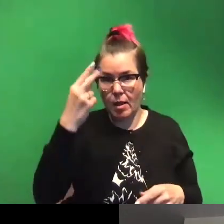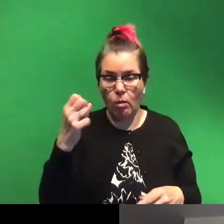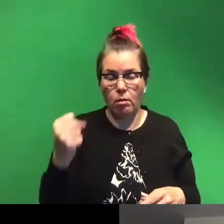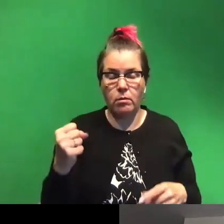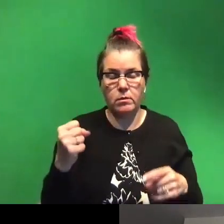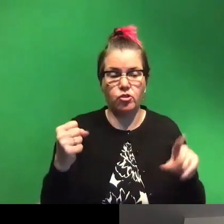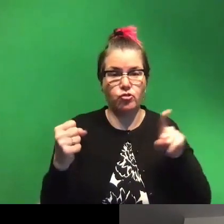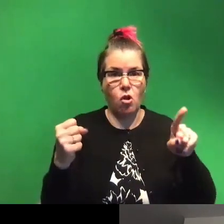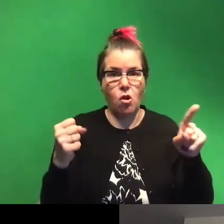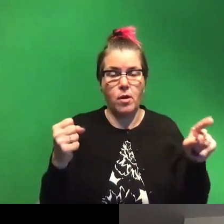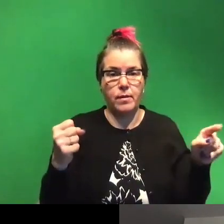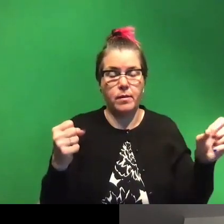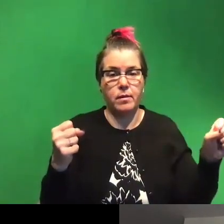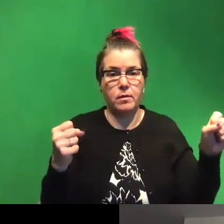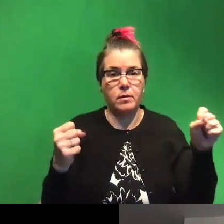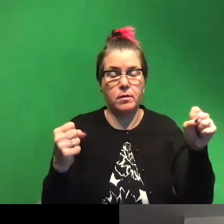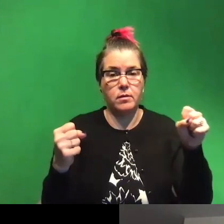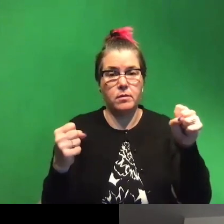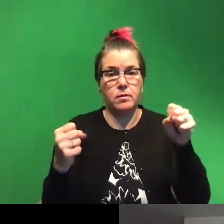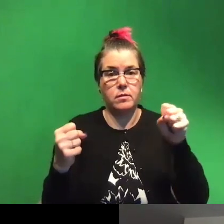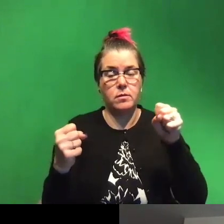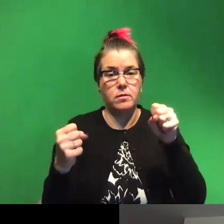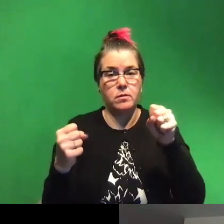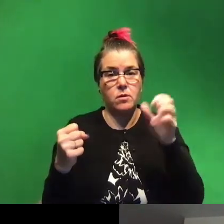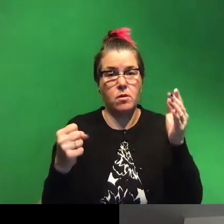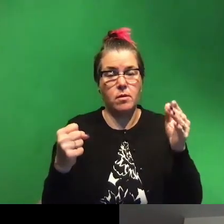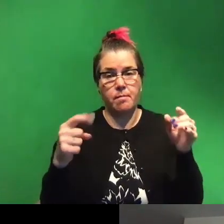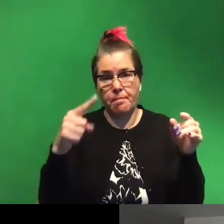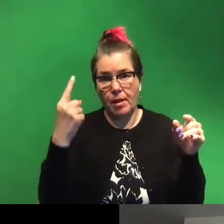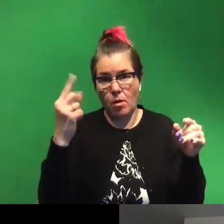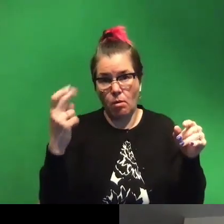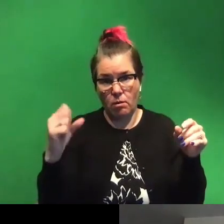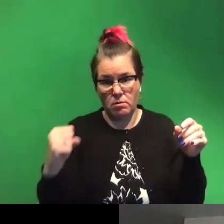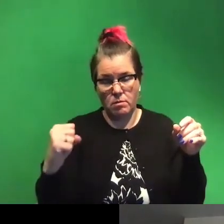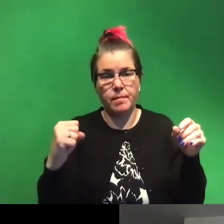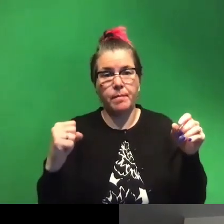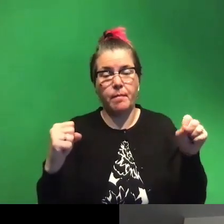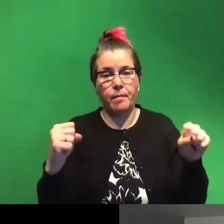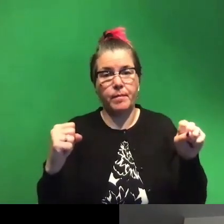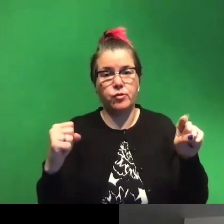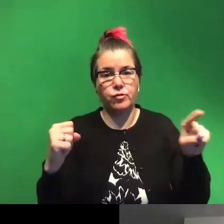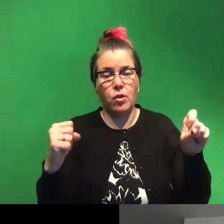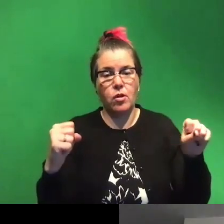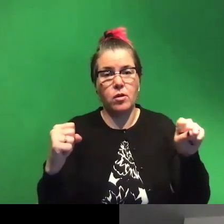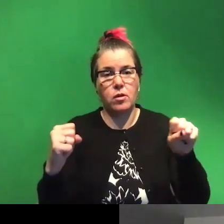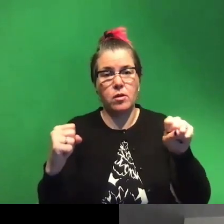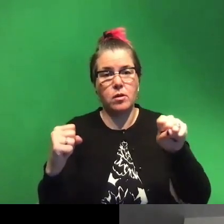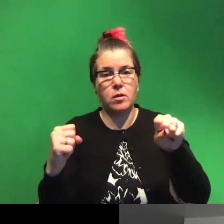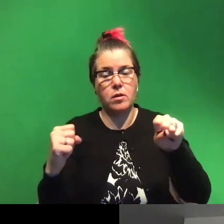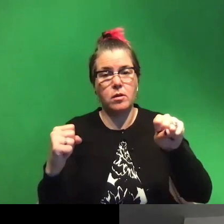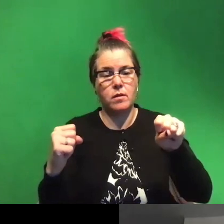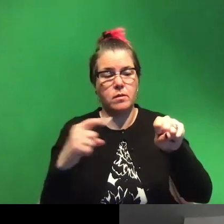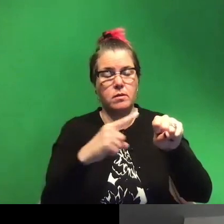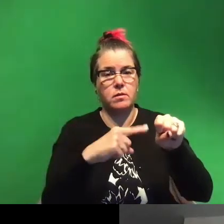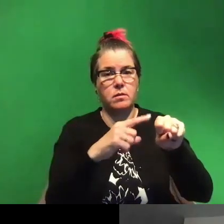here, and when the star comes close to the black hole, the part that is closer to the black hole, in this case this